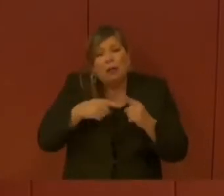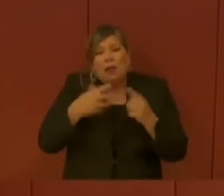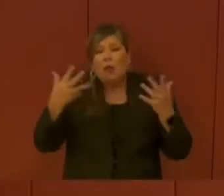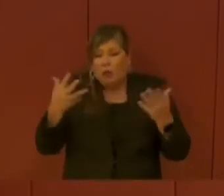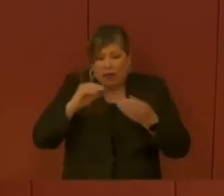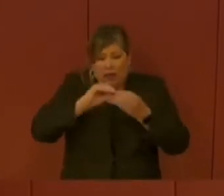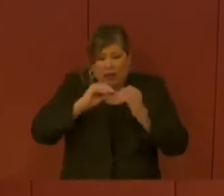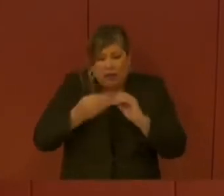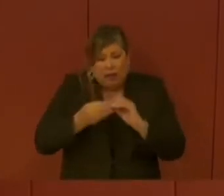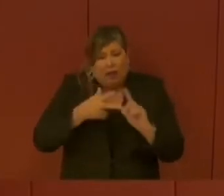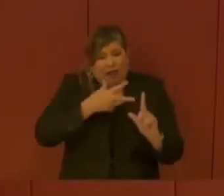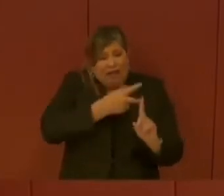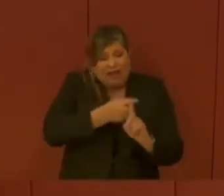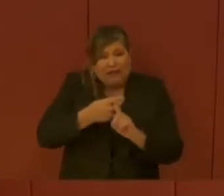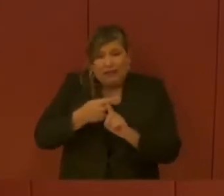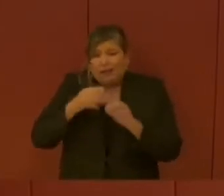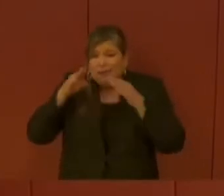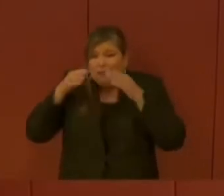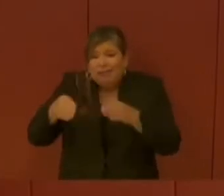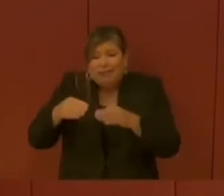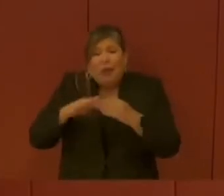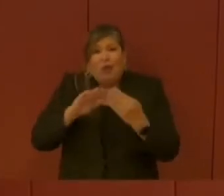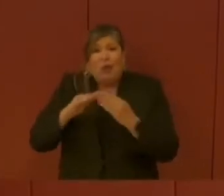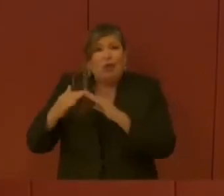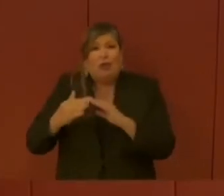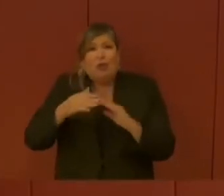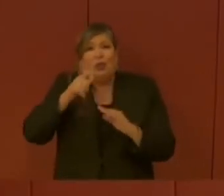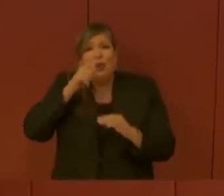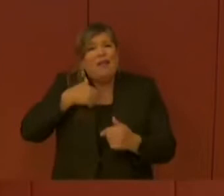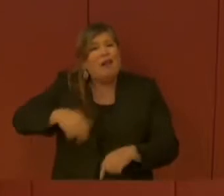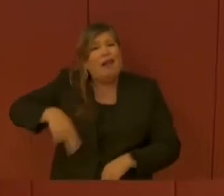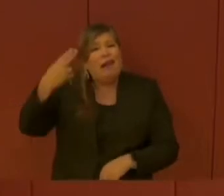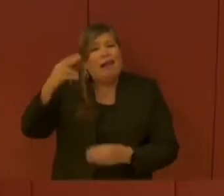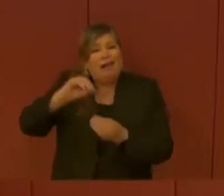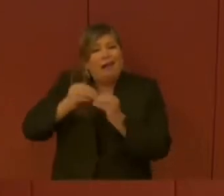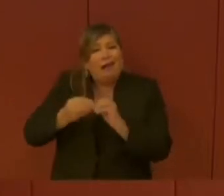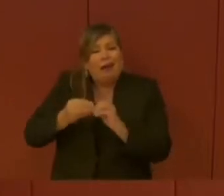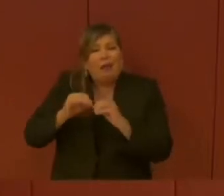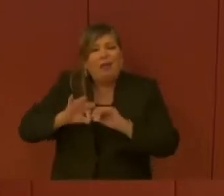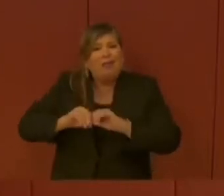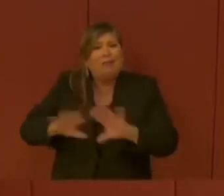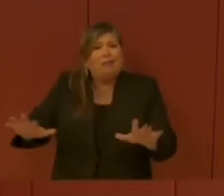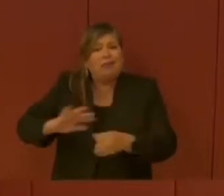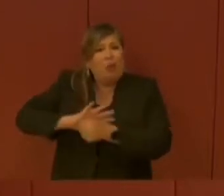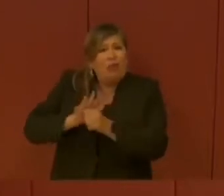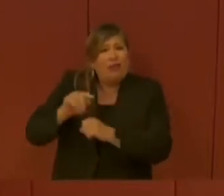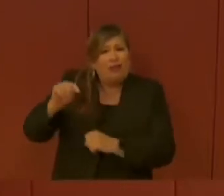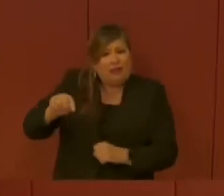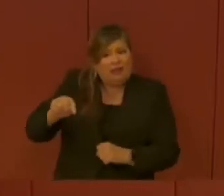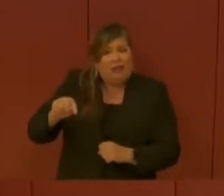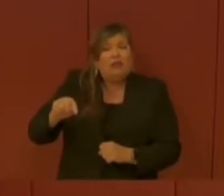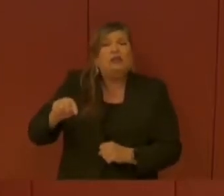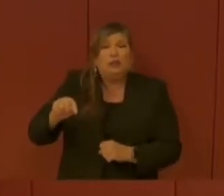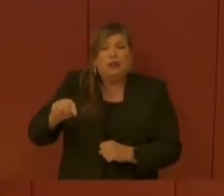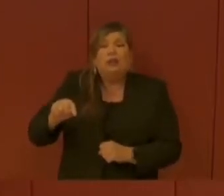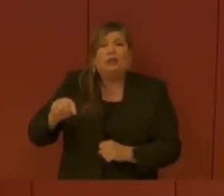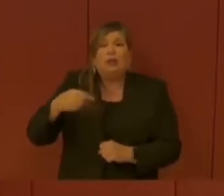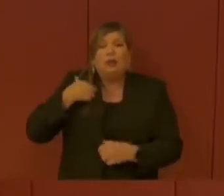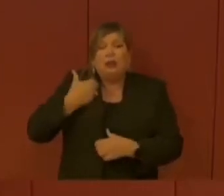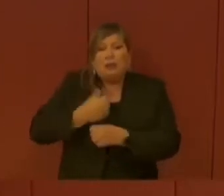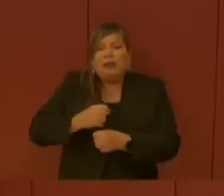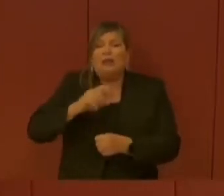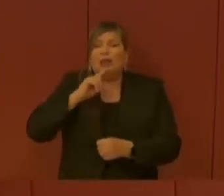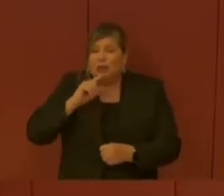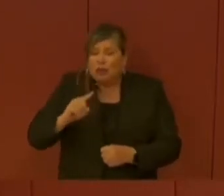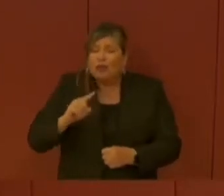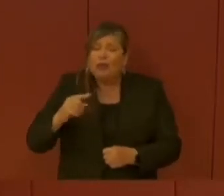disproportionately impacted by this pandemic. And we have created, for purposes of moving this agenda